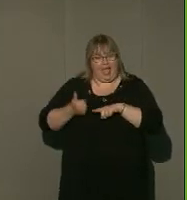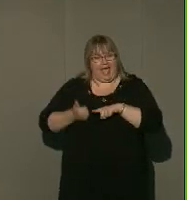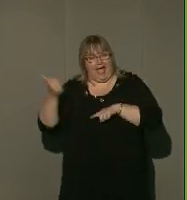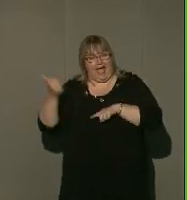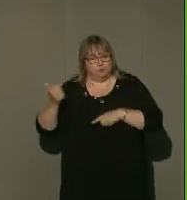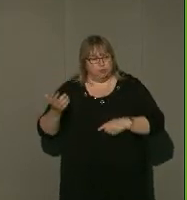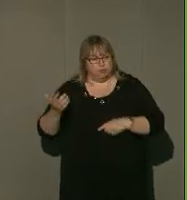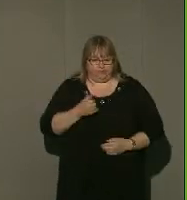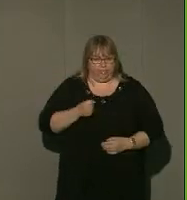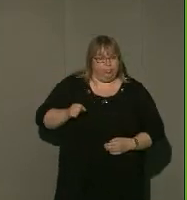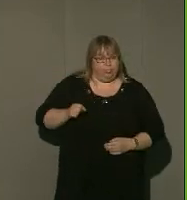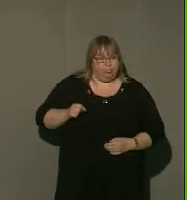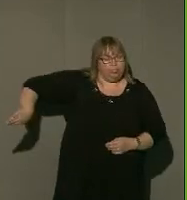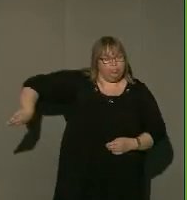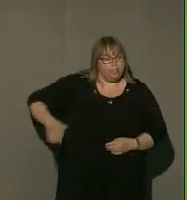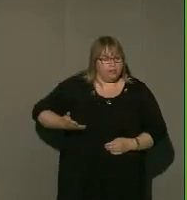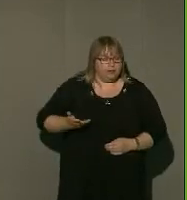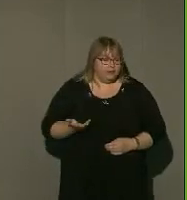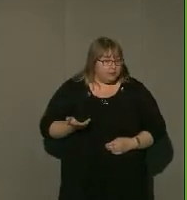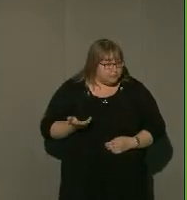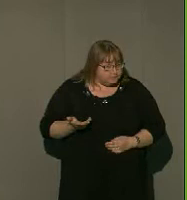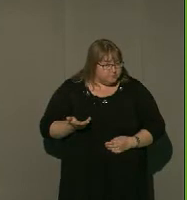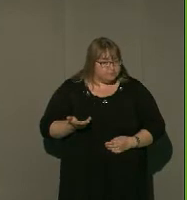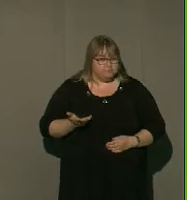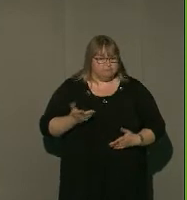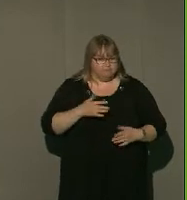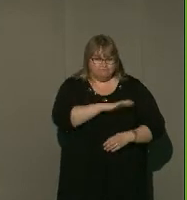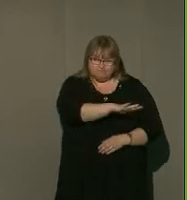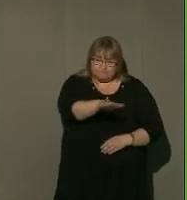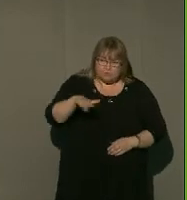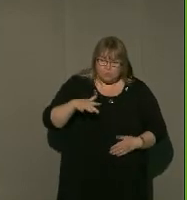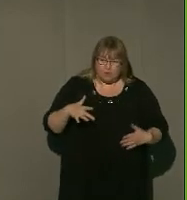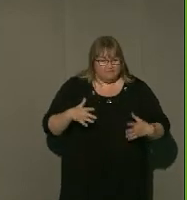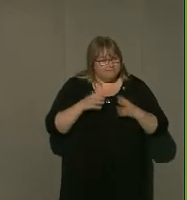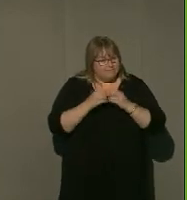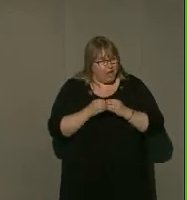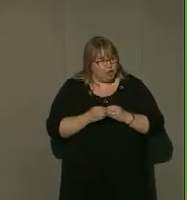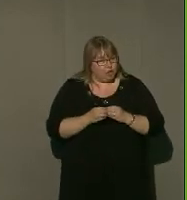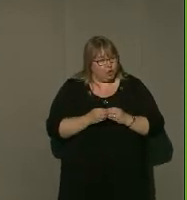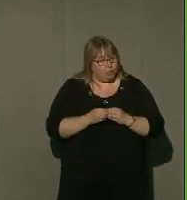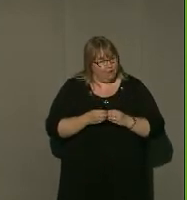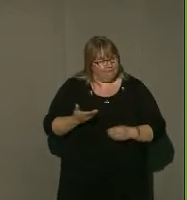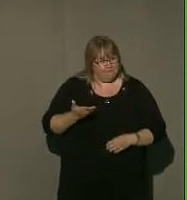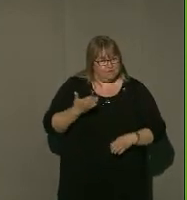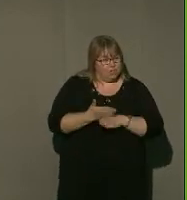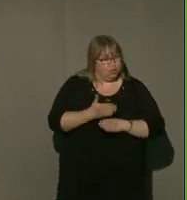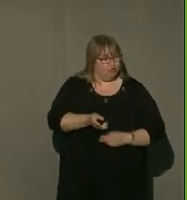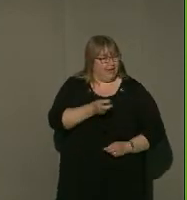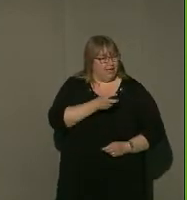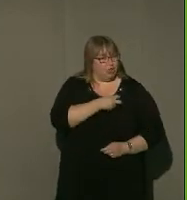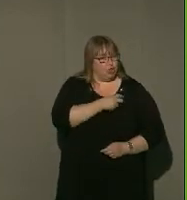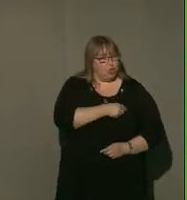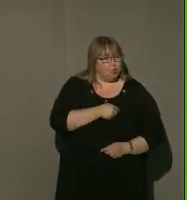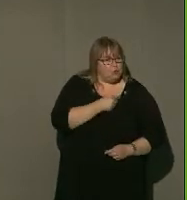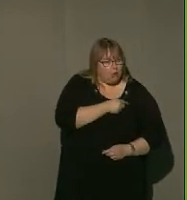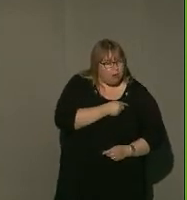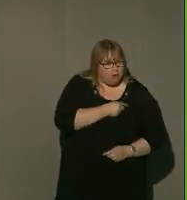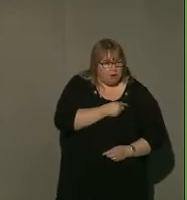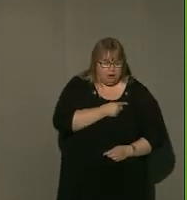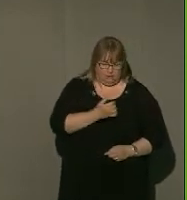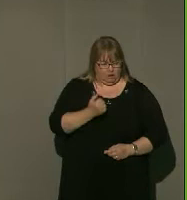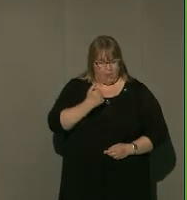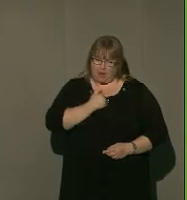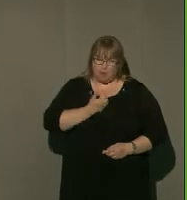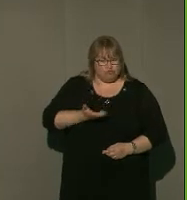And conference, if we value the rights of trade unionists, if we value the right of protest, if we value the right of people of